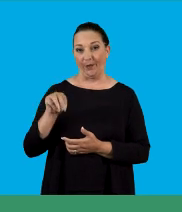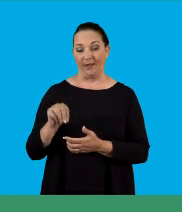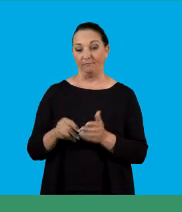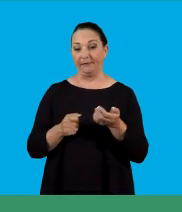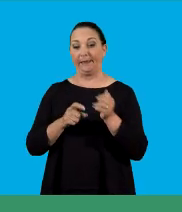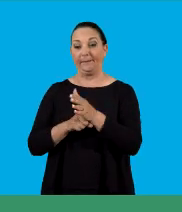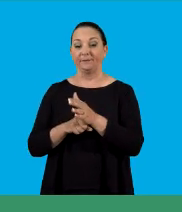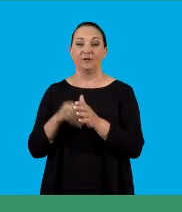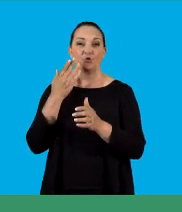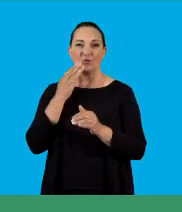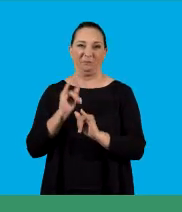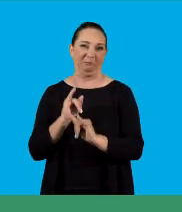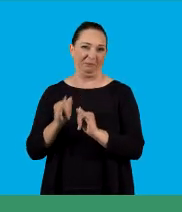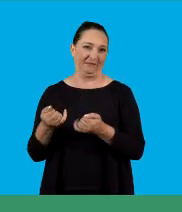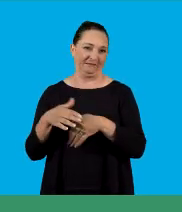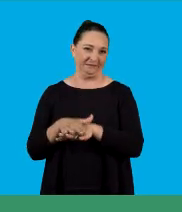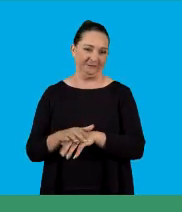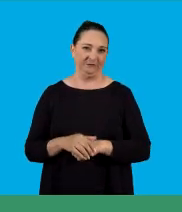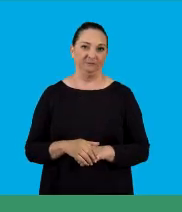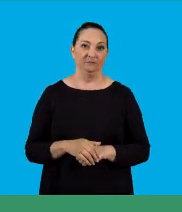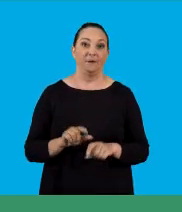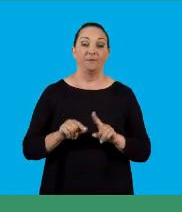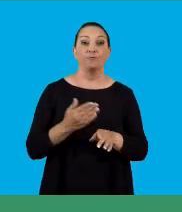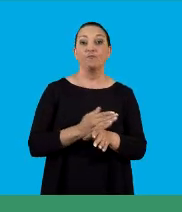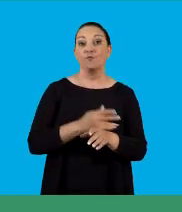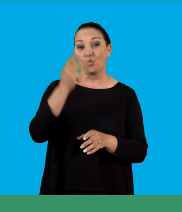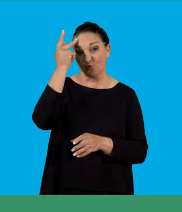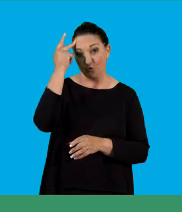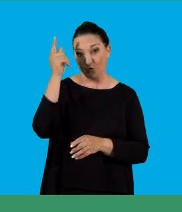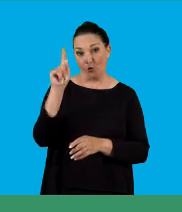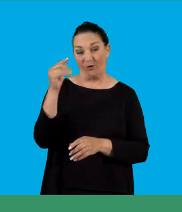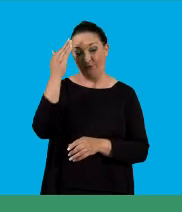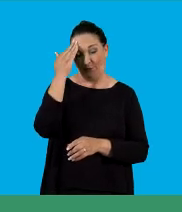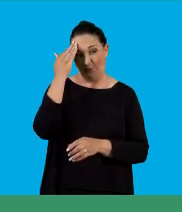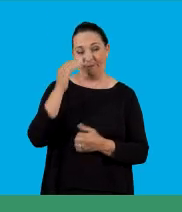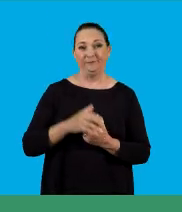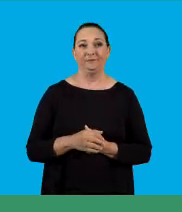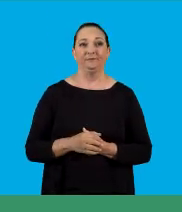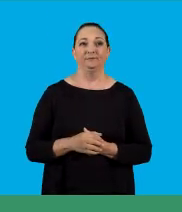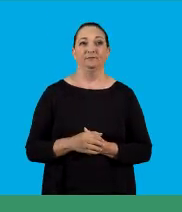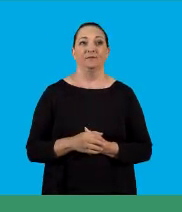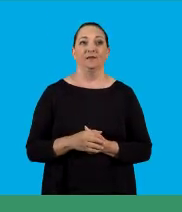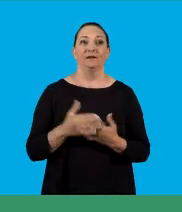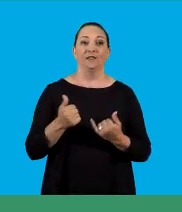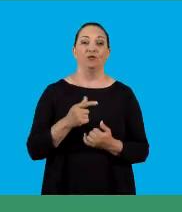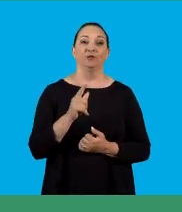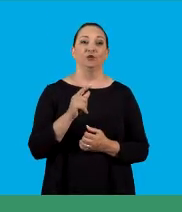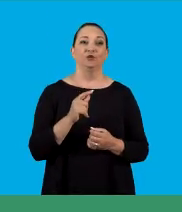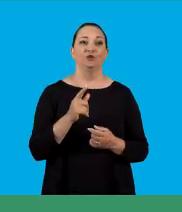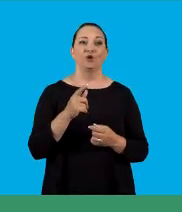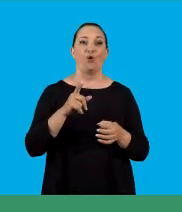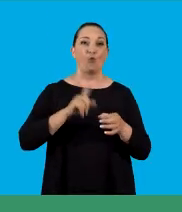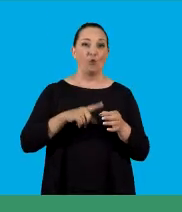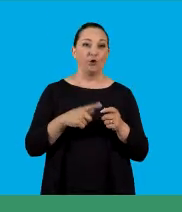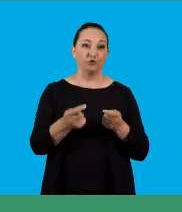poorly implemented. And now pre-knowledge, this is basically what you should know. You should be knowing by now the term quality